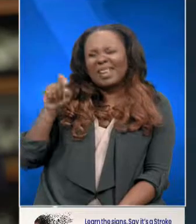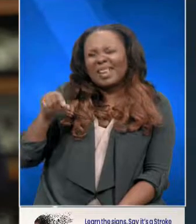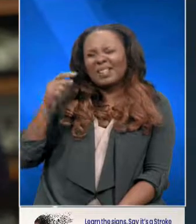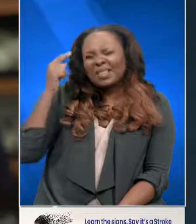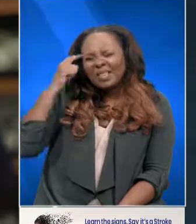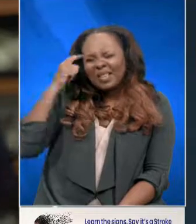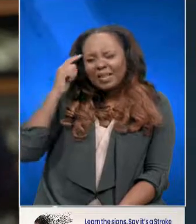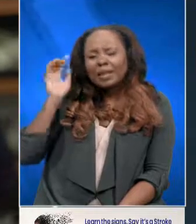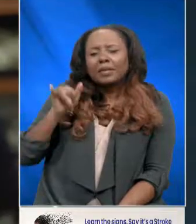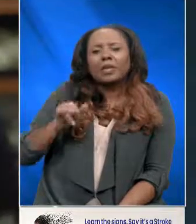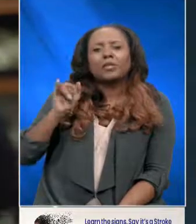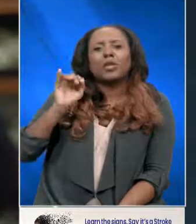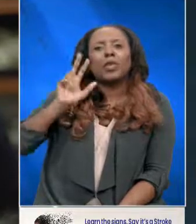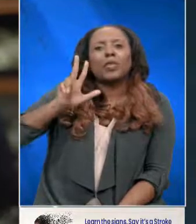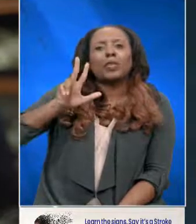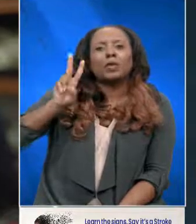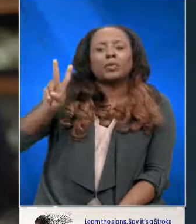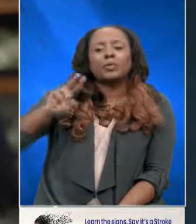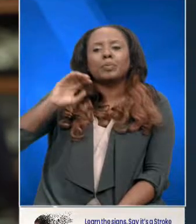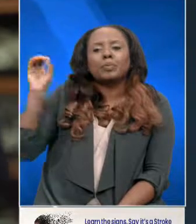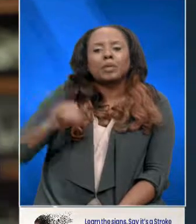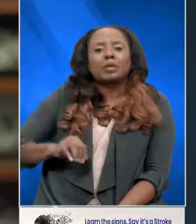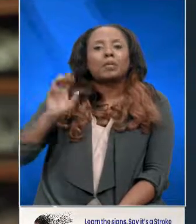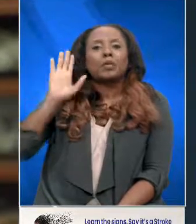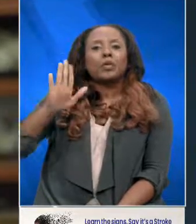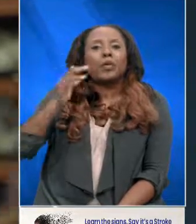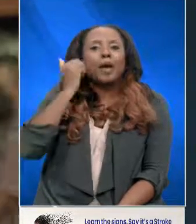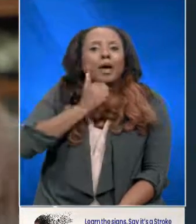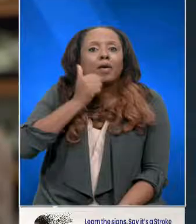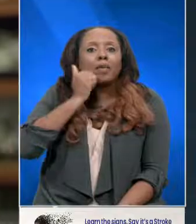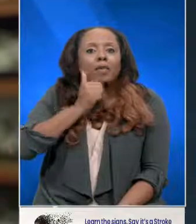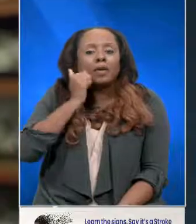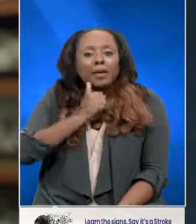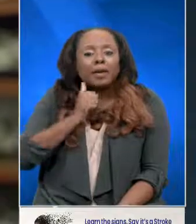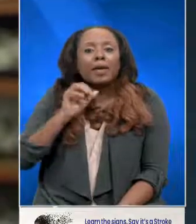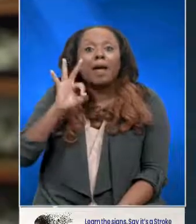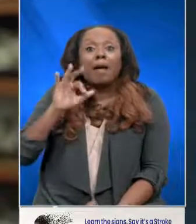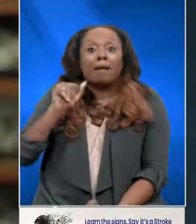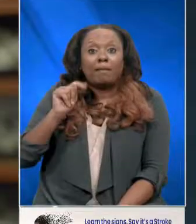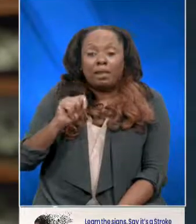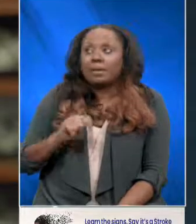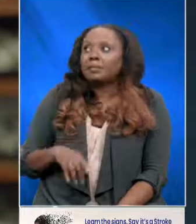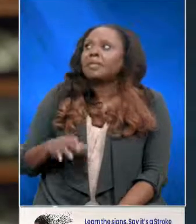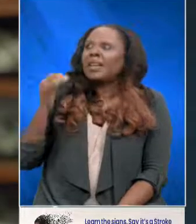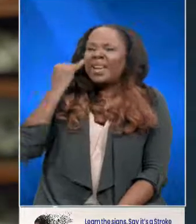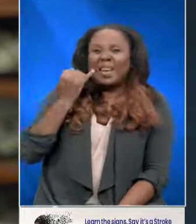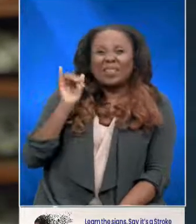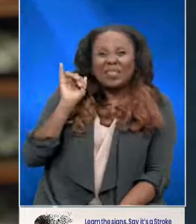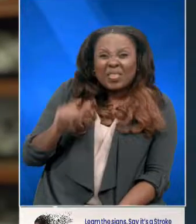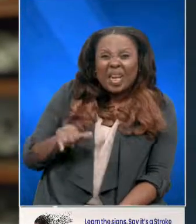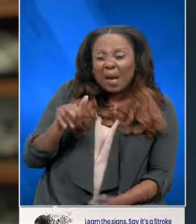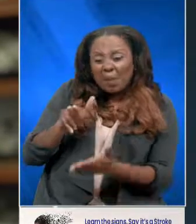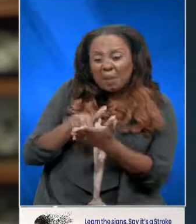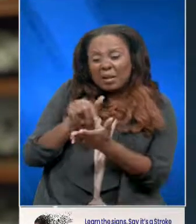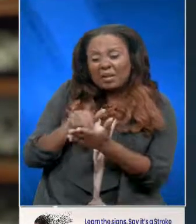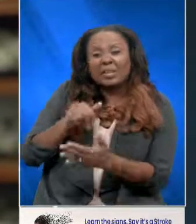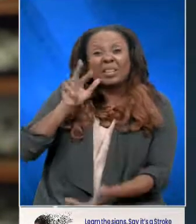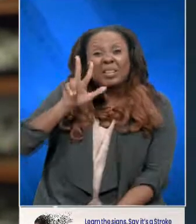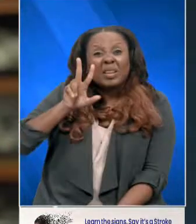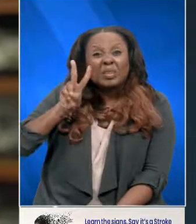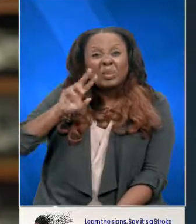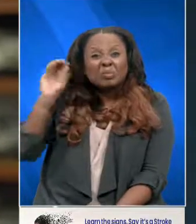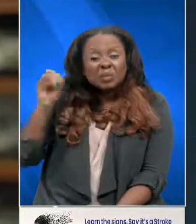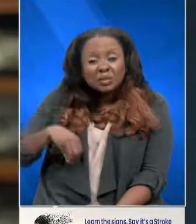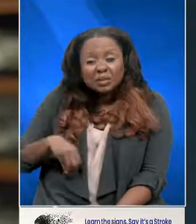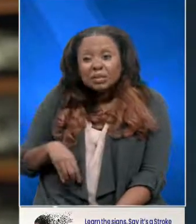They might flavor the food, but if a tablespoon of this is making up 32% of your percentage daily value, you know that, you